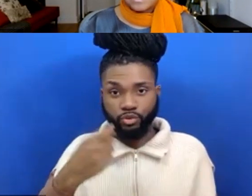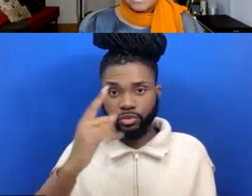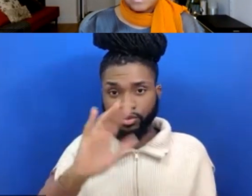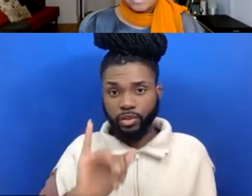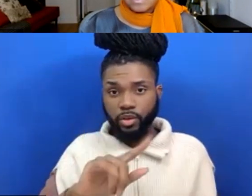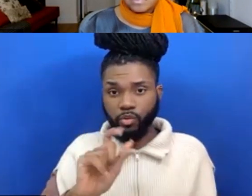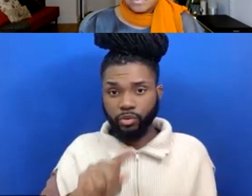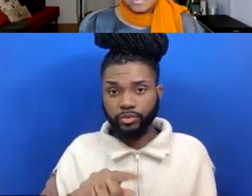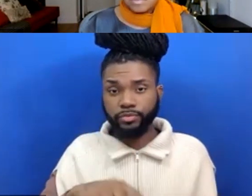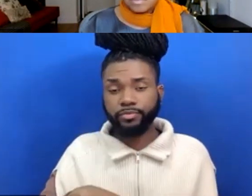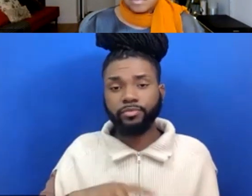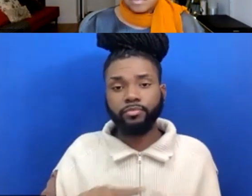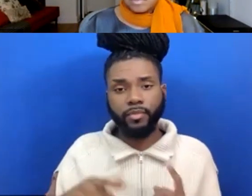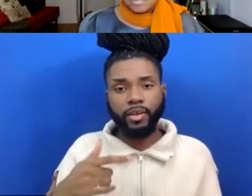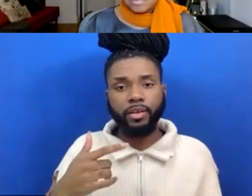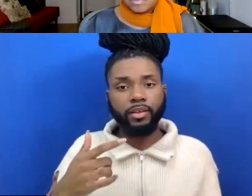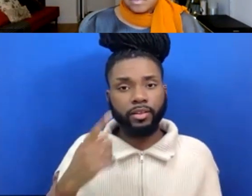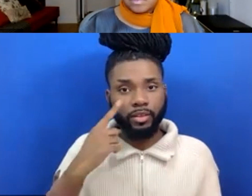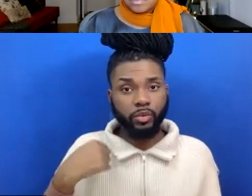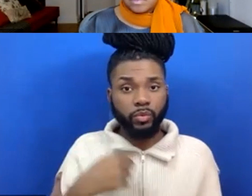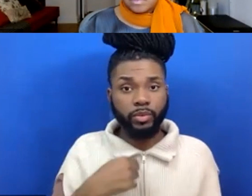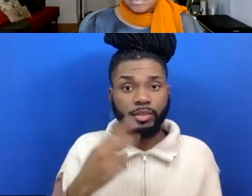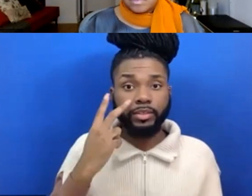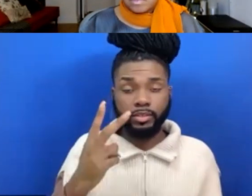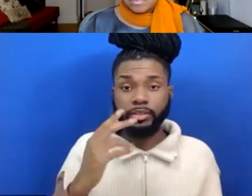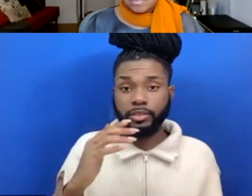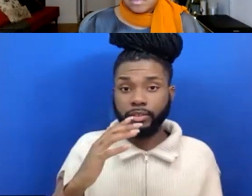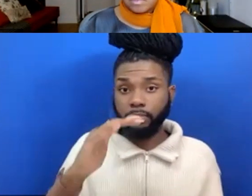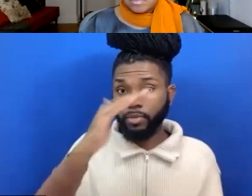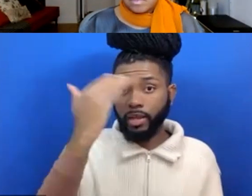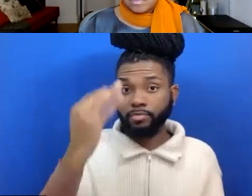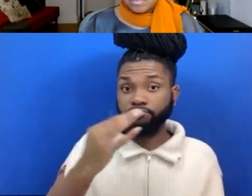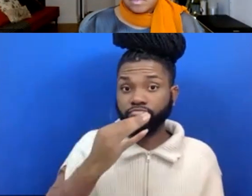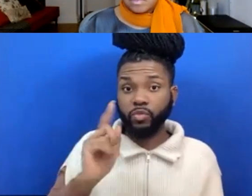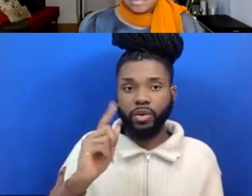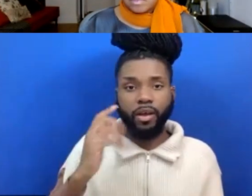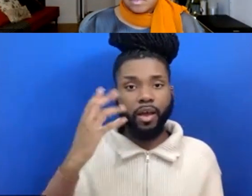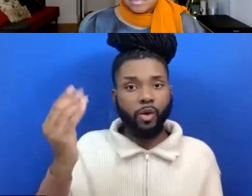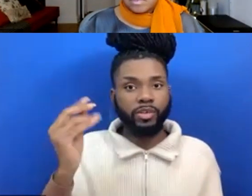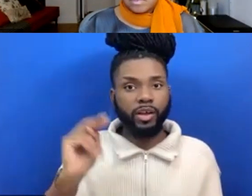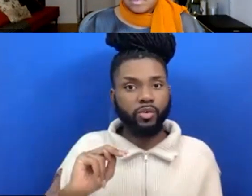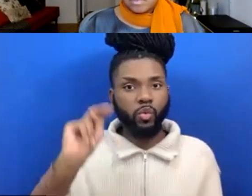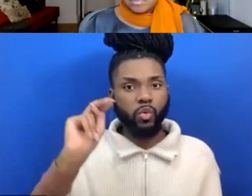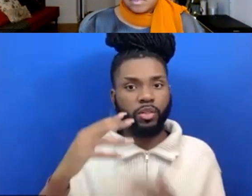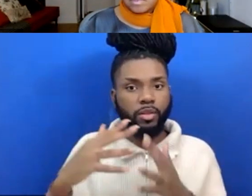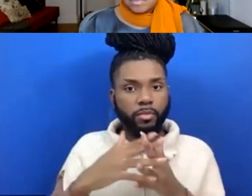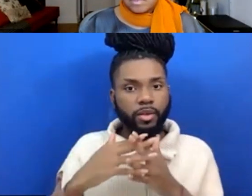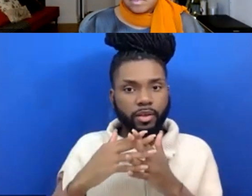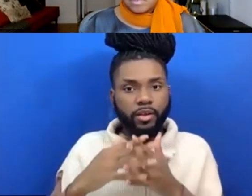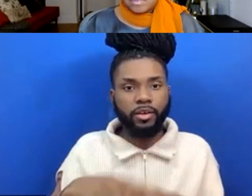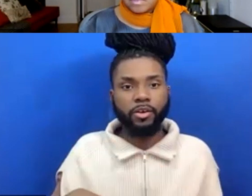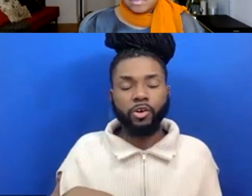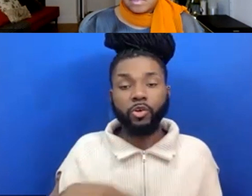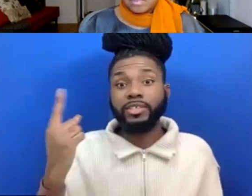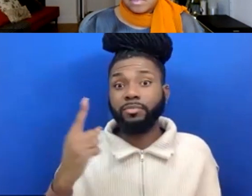I think we perhaps see Black mastery in places outside of North America, or something like